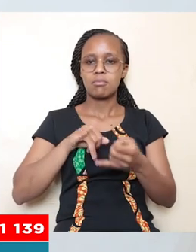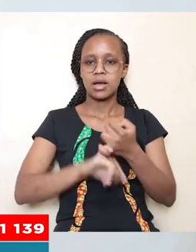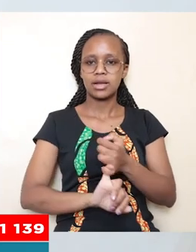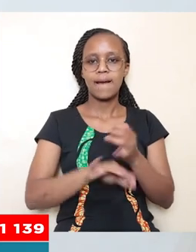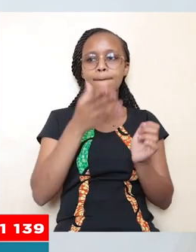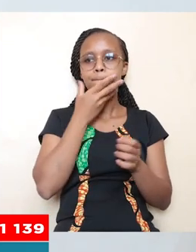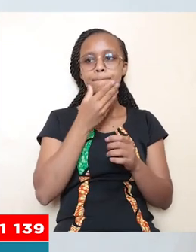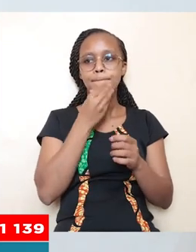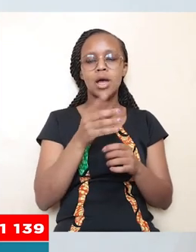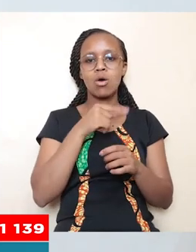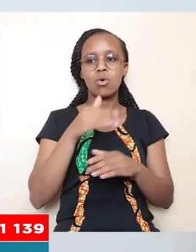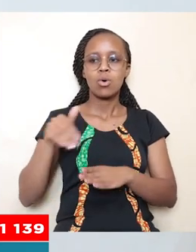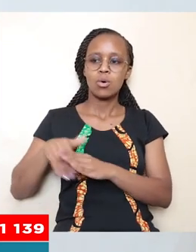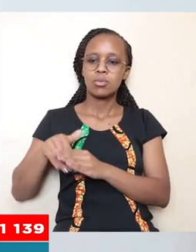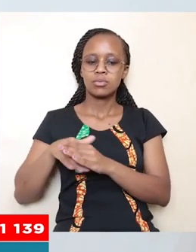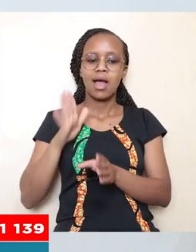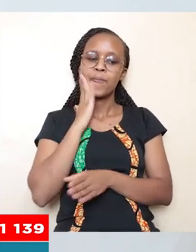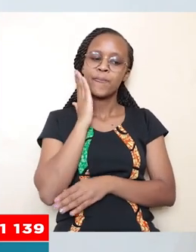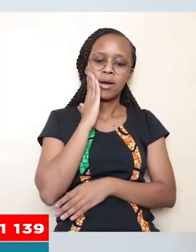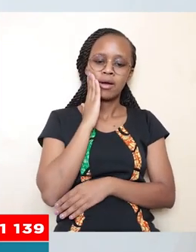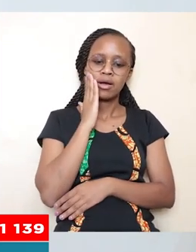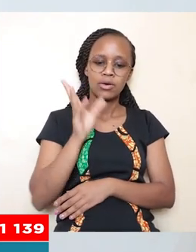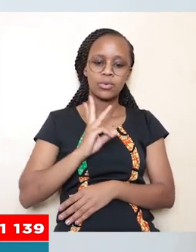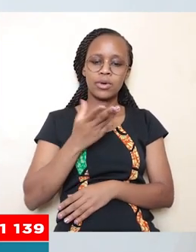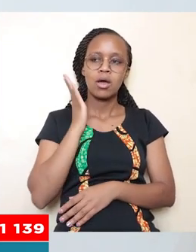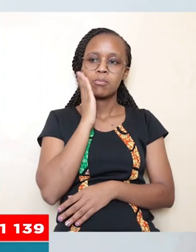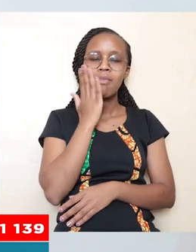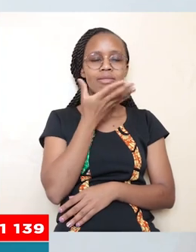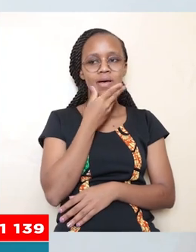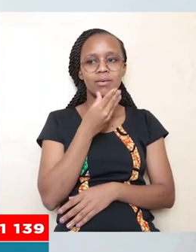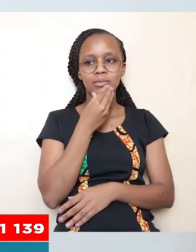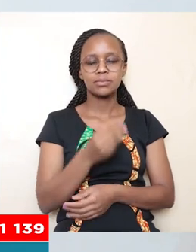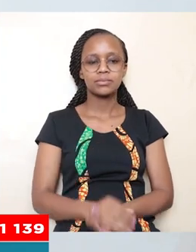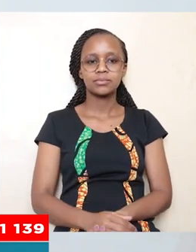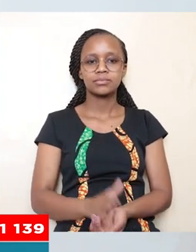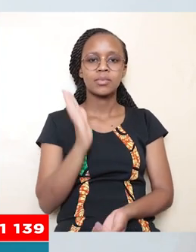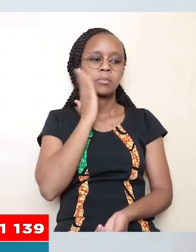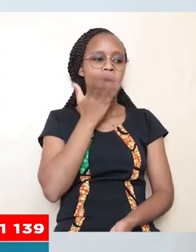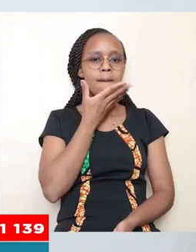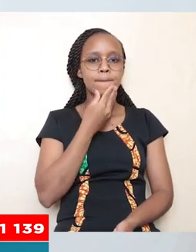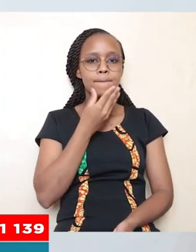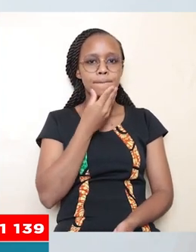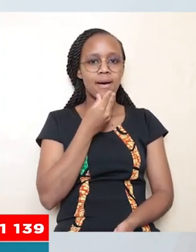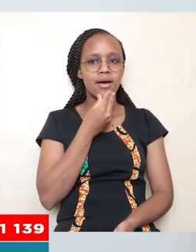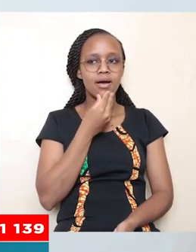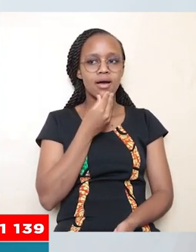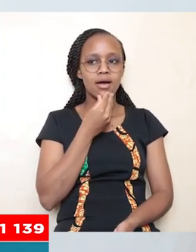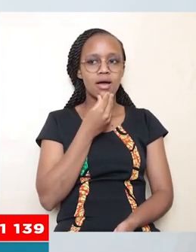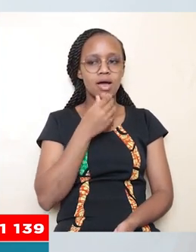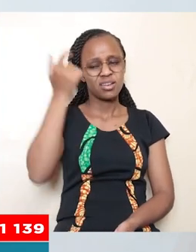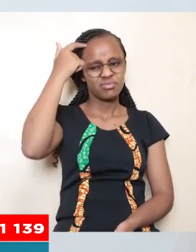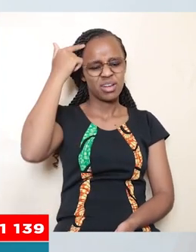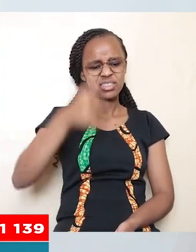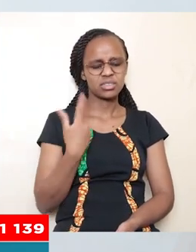is perpetually in the pocket of the mother. We call them mother's boys. Mother's boys have no brain of their